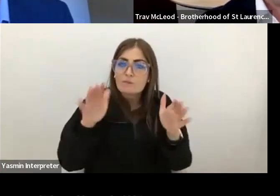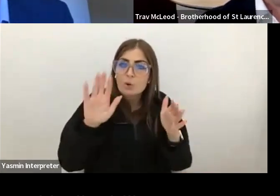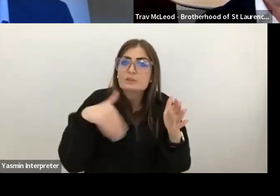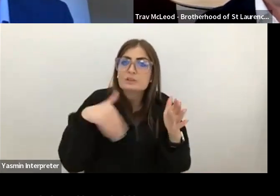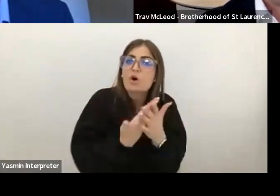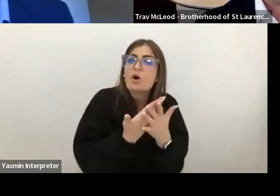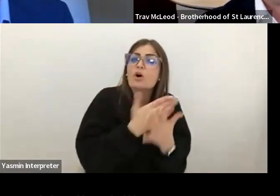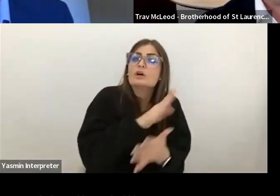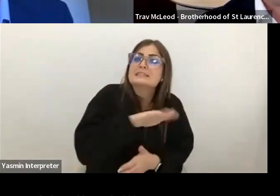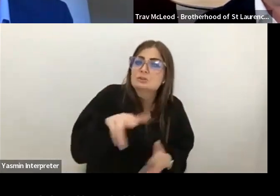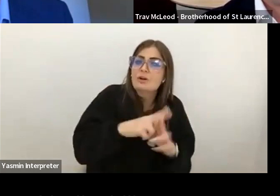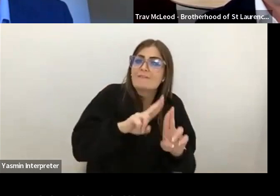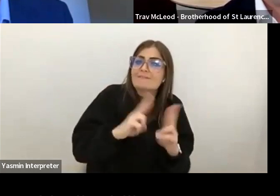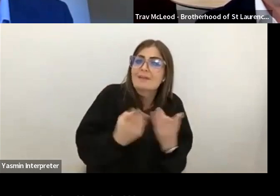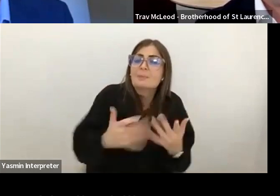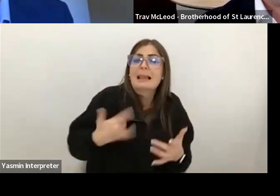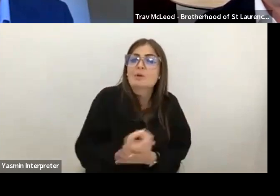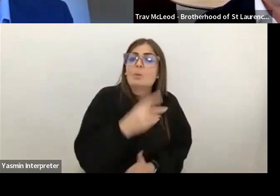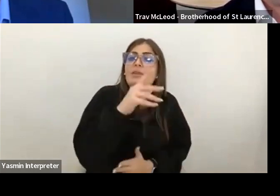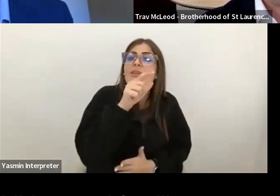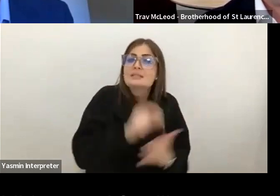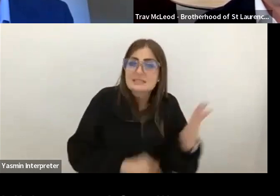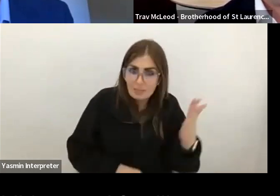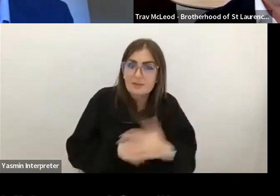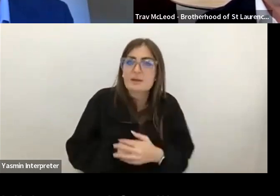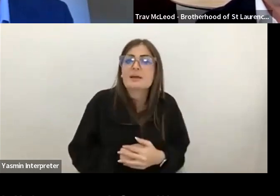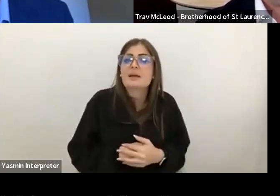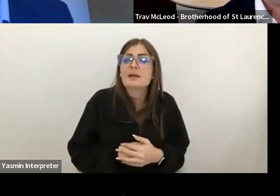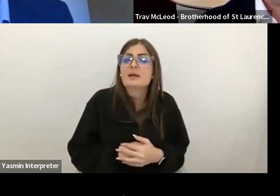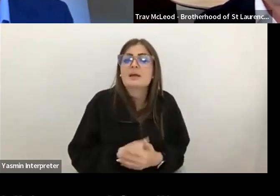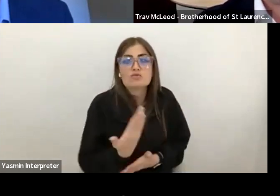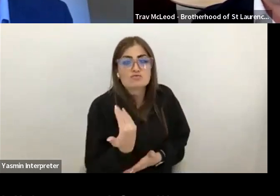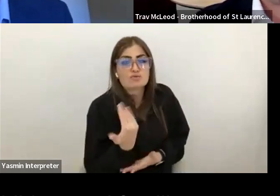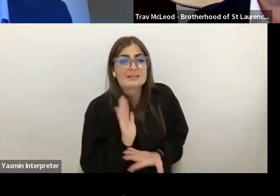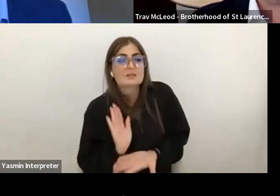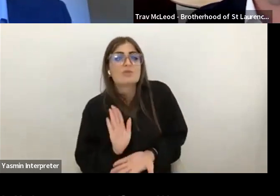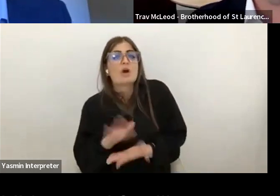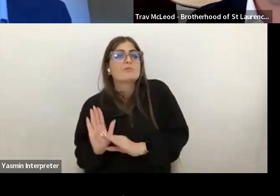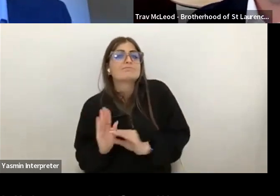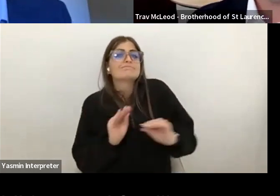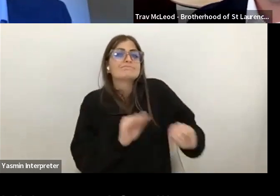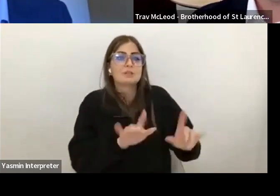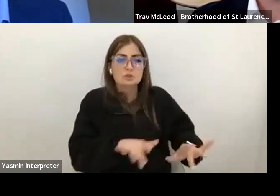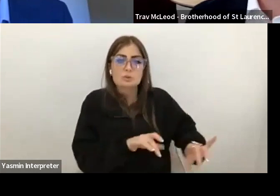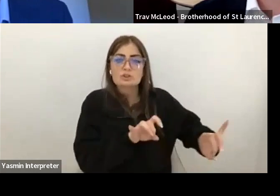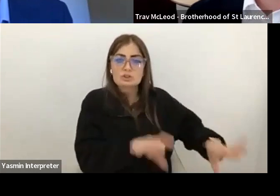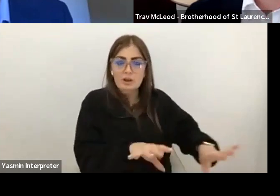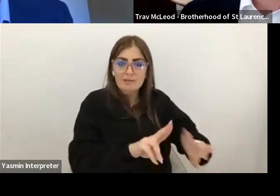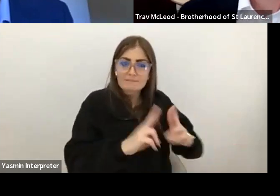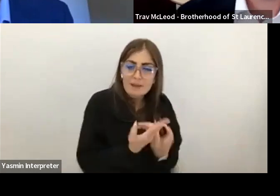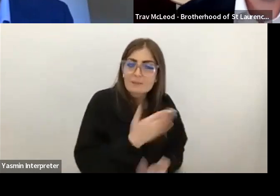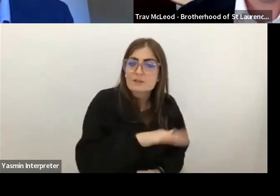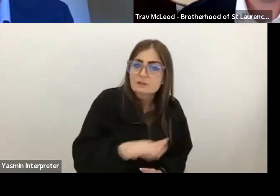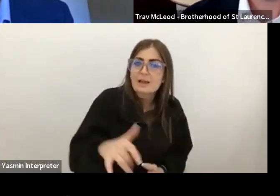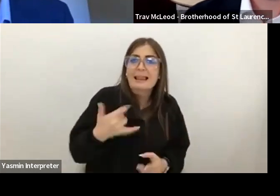families living with disability, on recently arrived children and families, children living